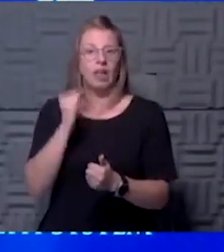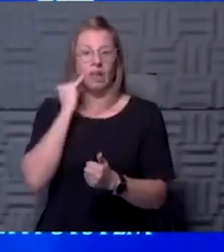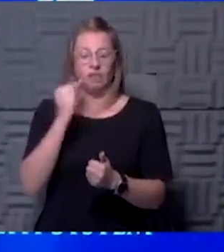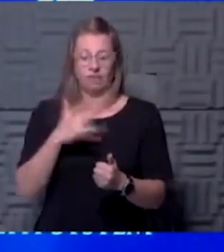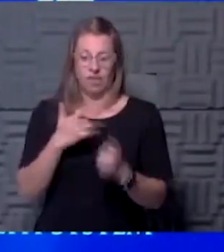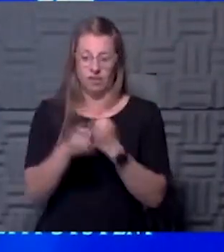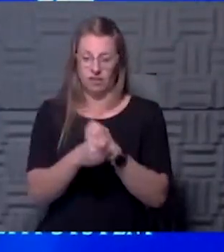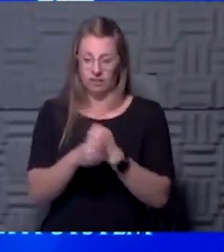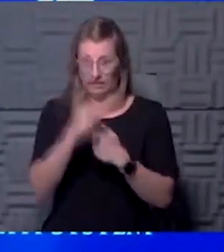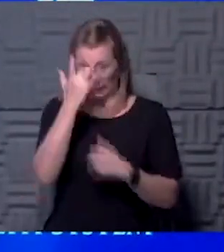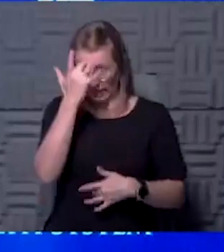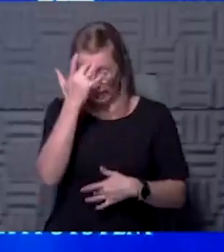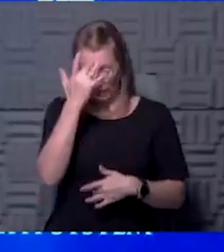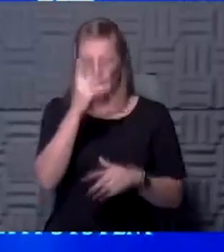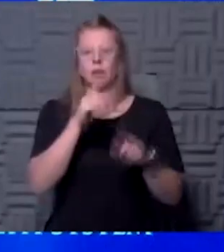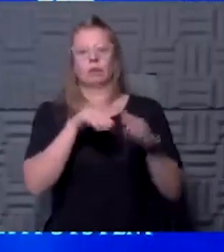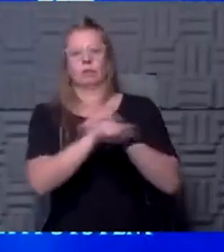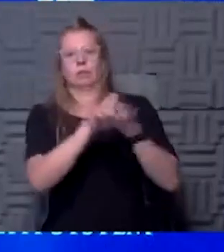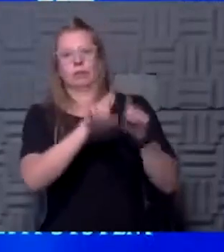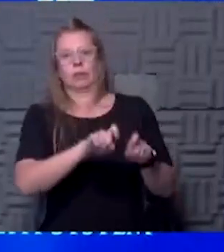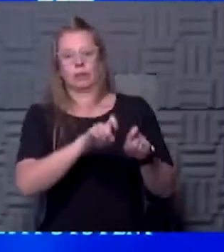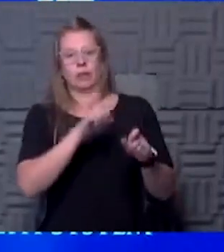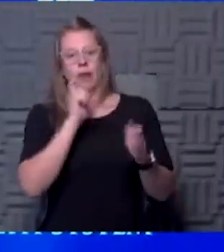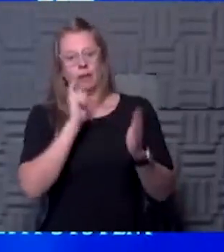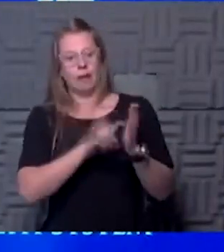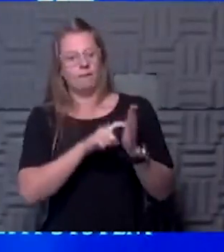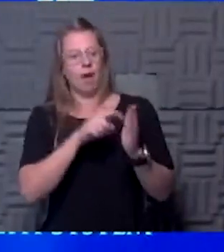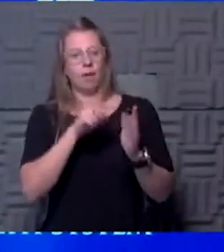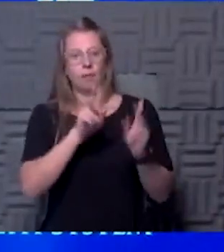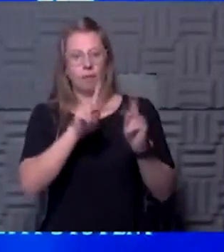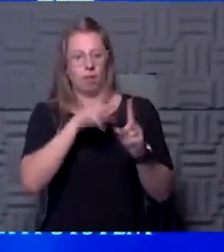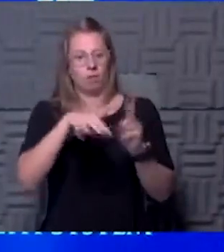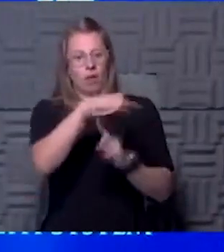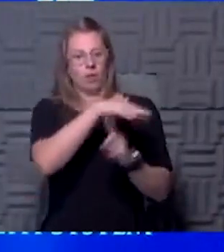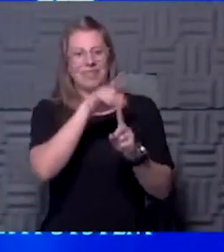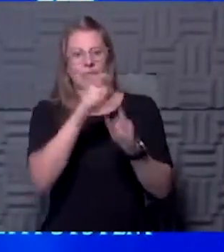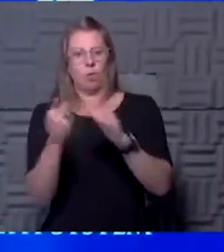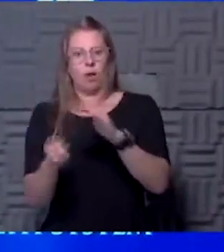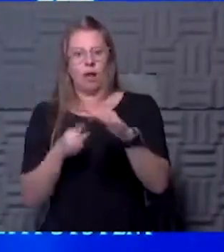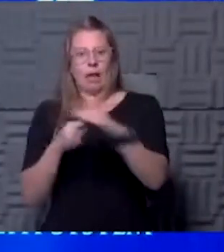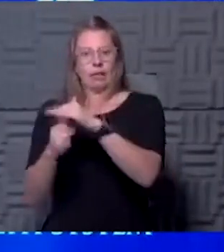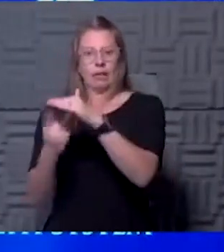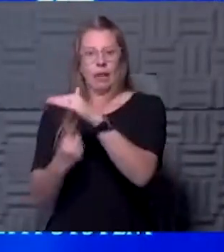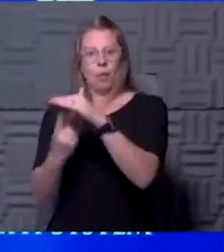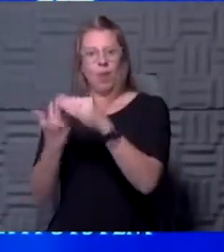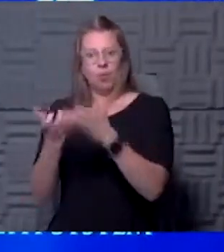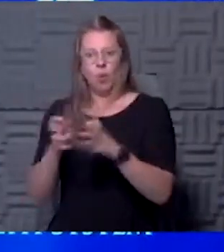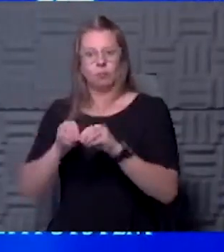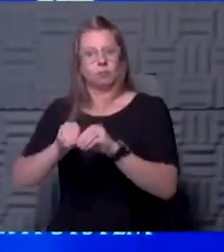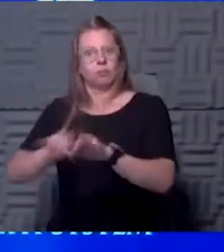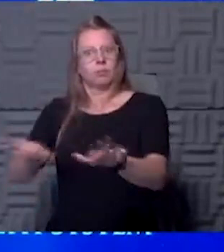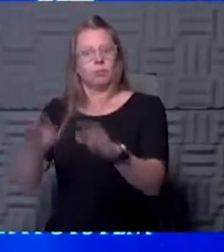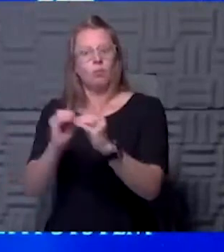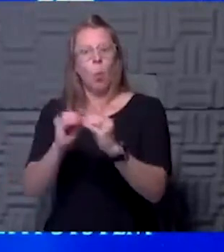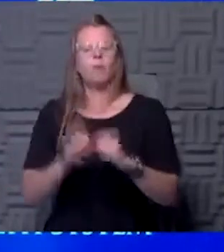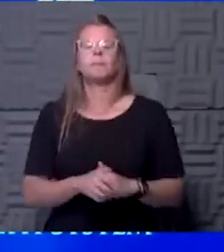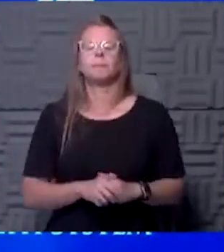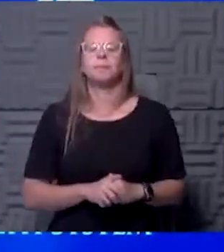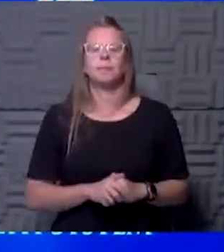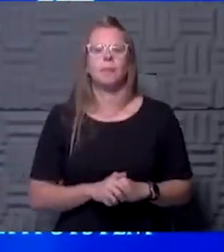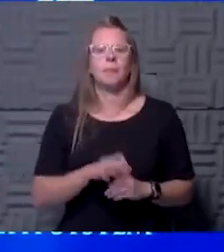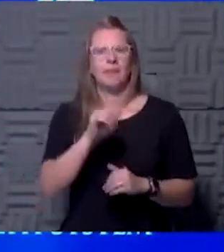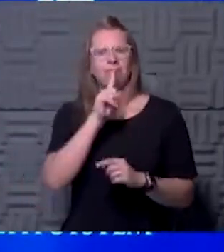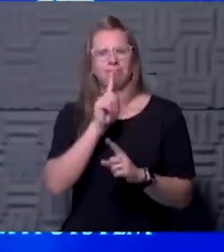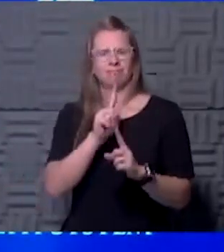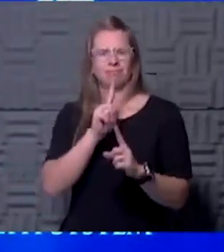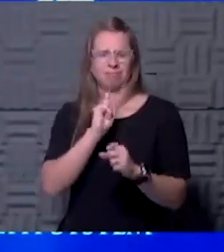sick, get tested so we can help identify those around you who need to isolate so they don't go make somebody else sick. So, that's really the